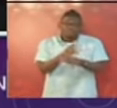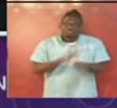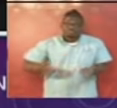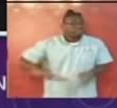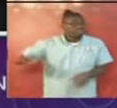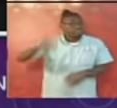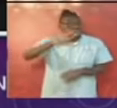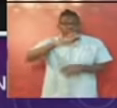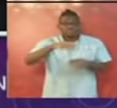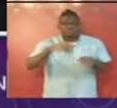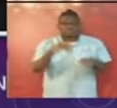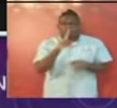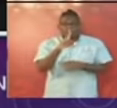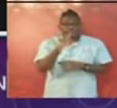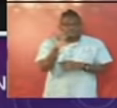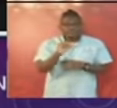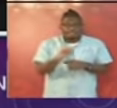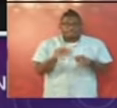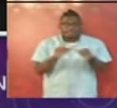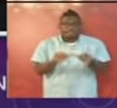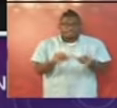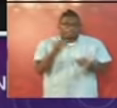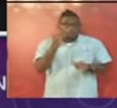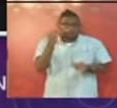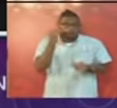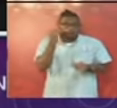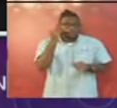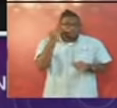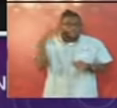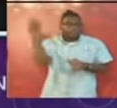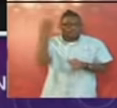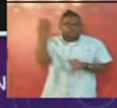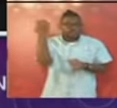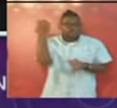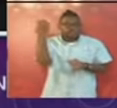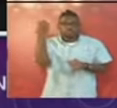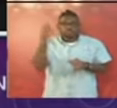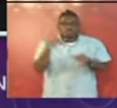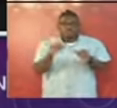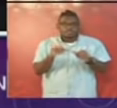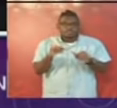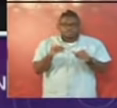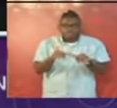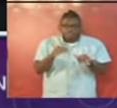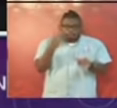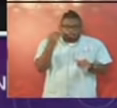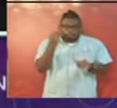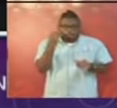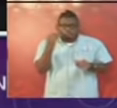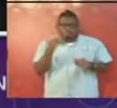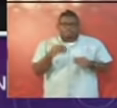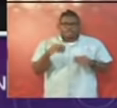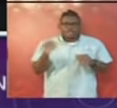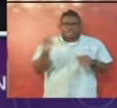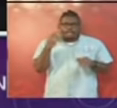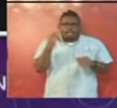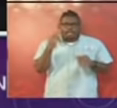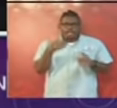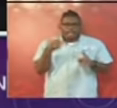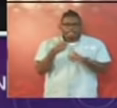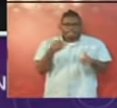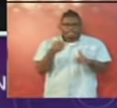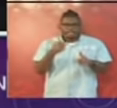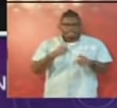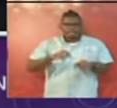stayed at home with emergencies like strokes or heart attacks. So more than 50% of the countries in this study, according to the World